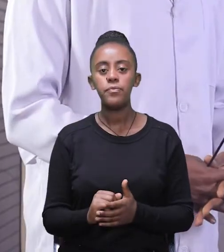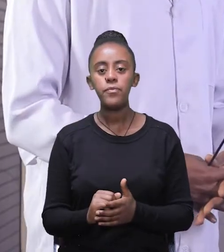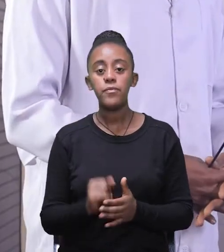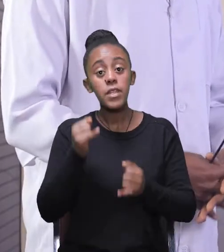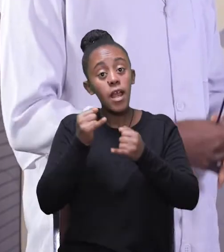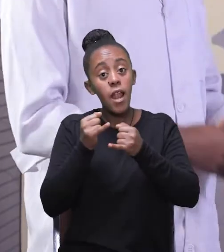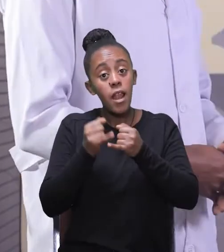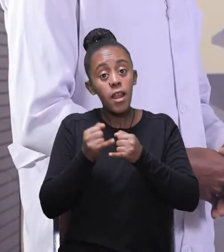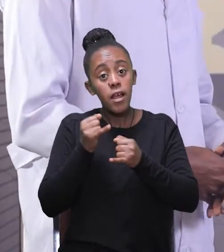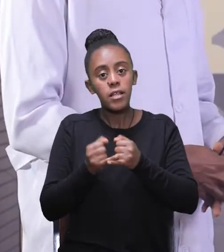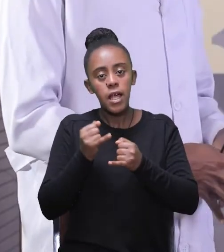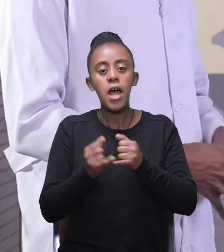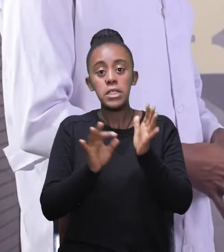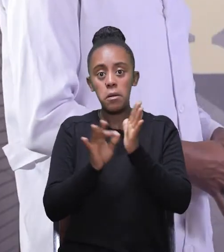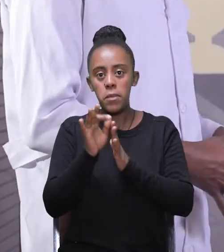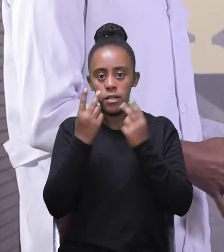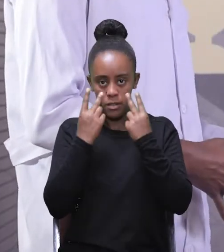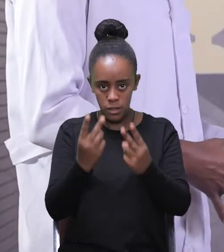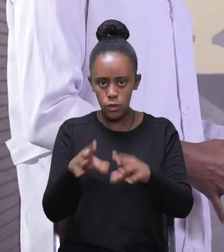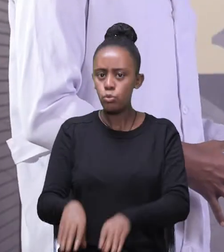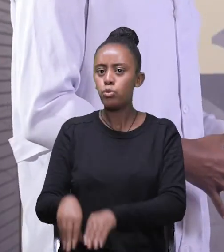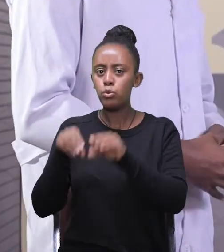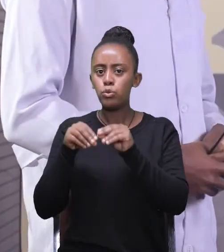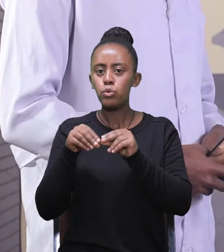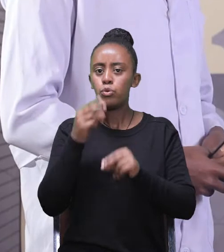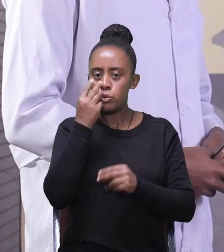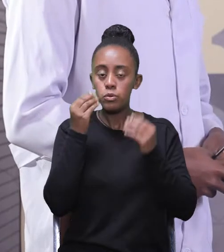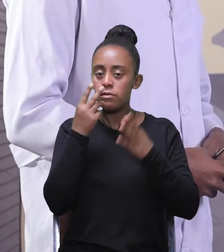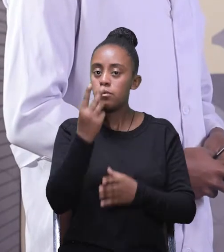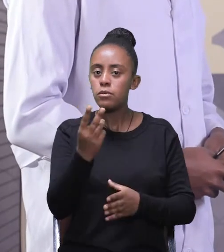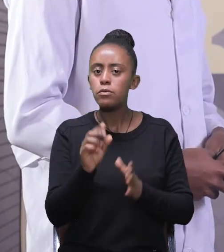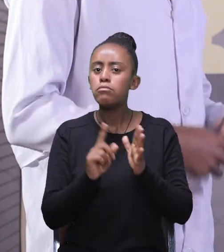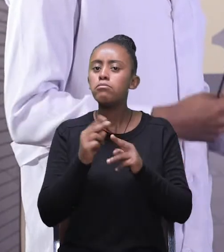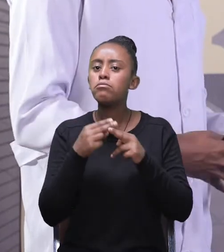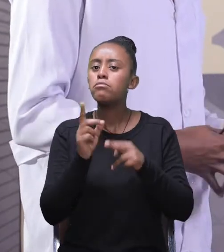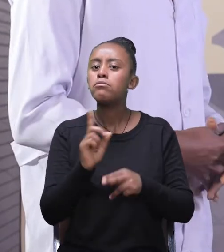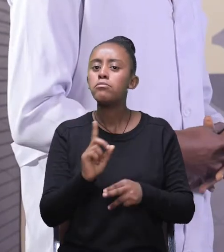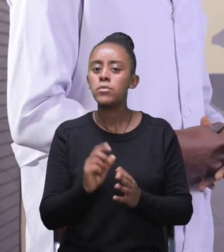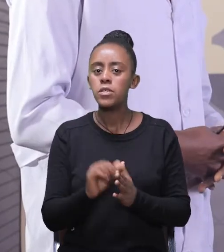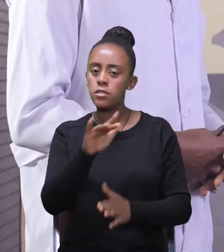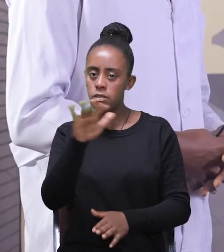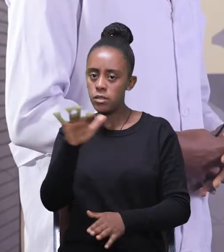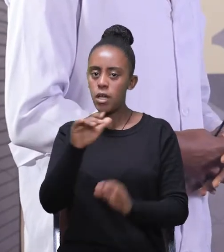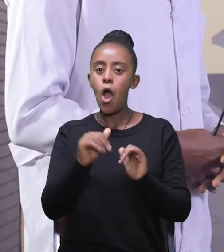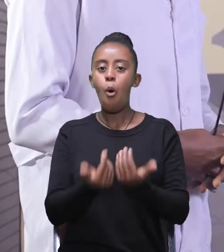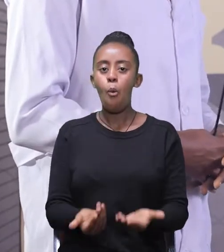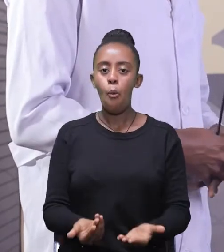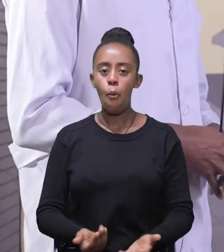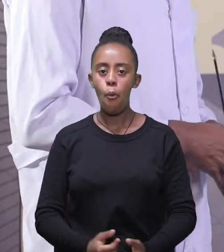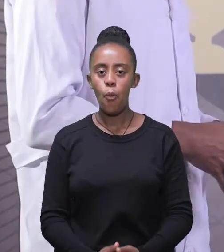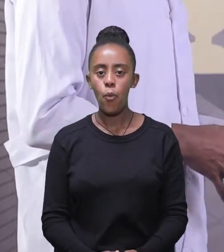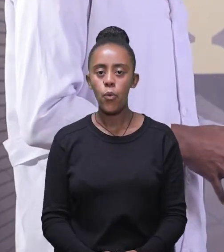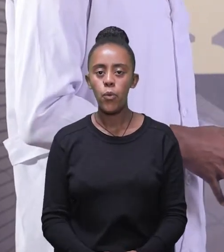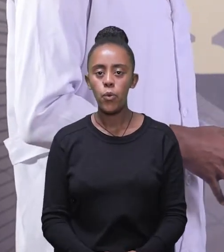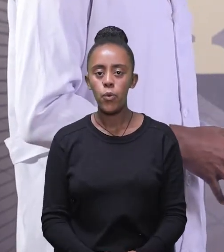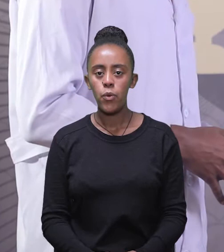last question and the last number. Student, what is the name of this number? And how do you spell this number?